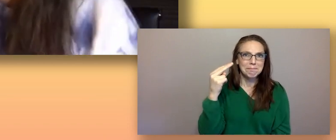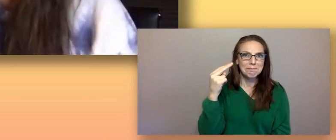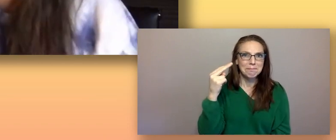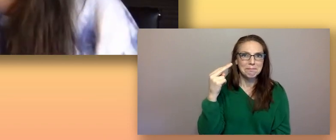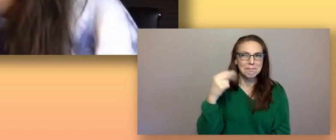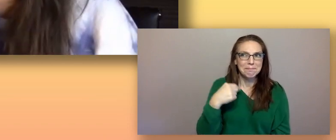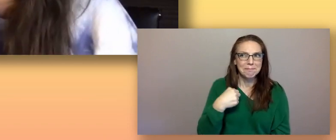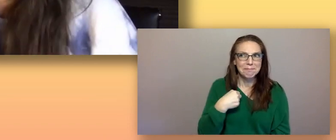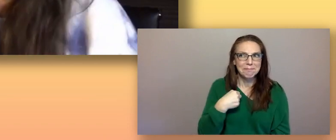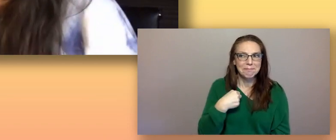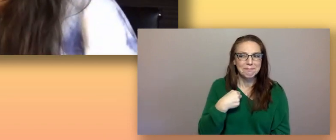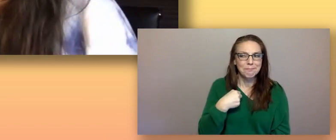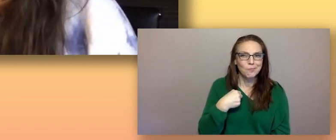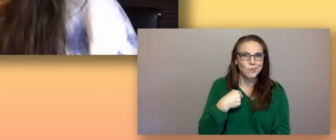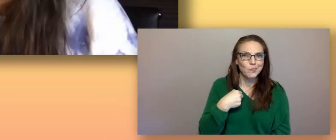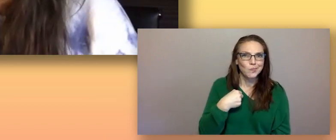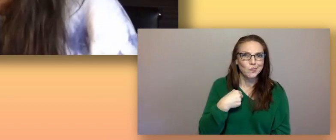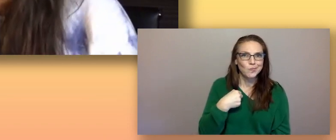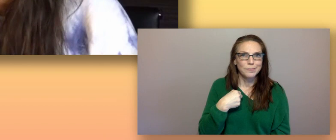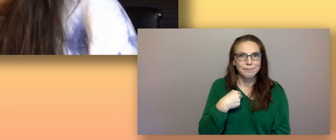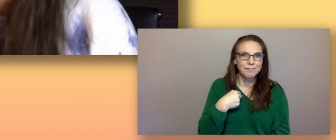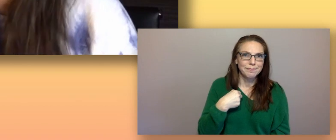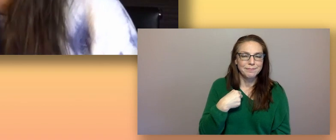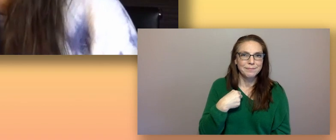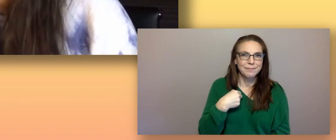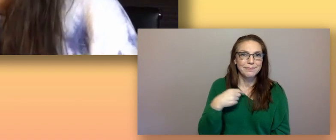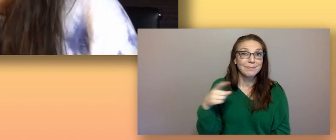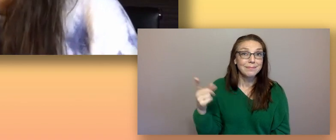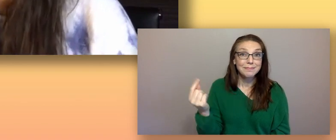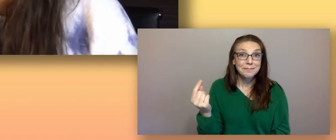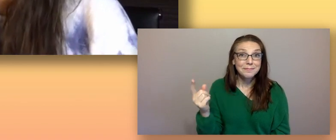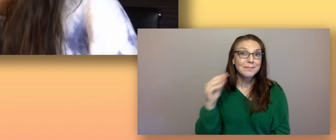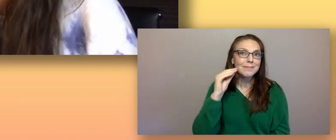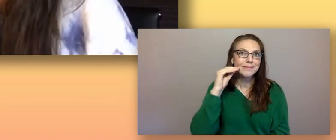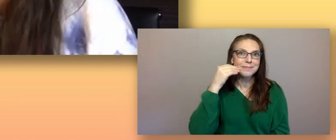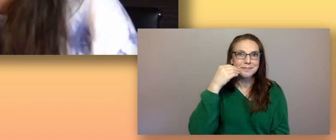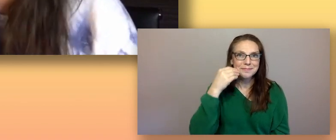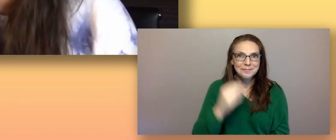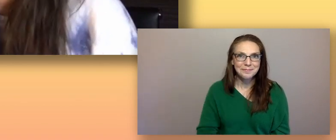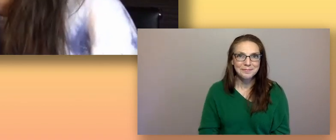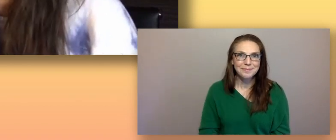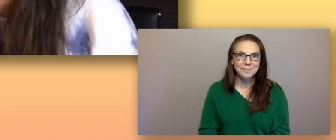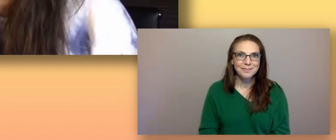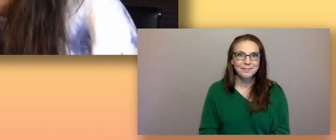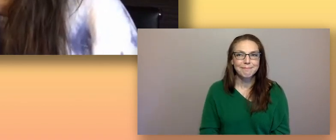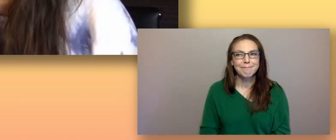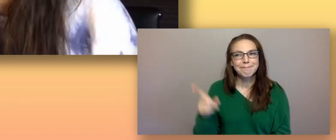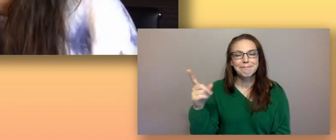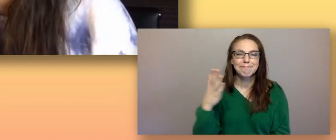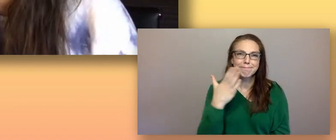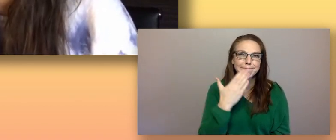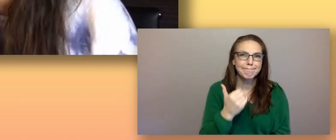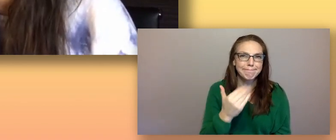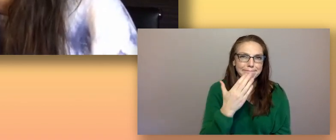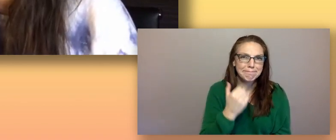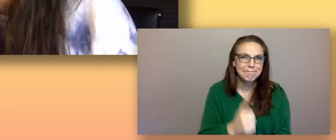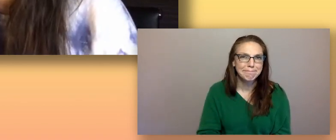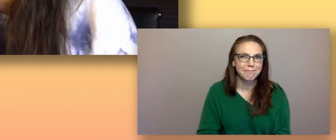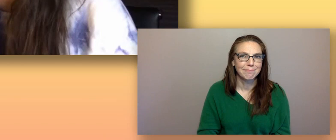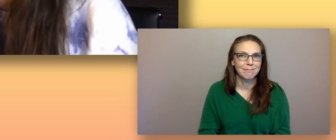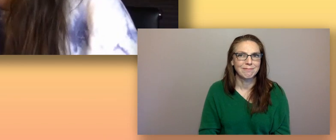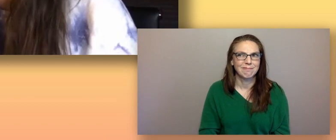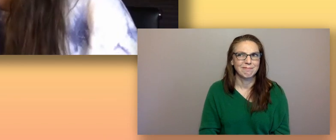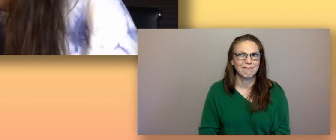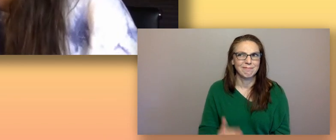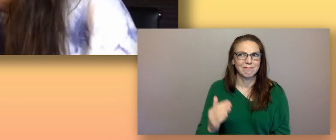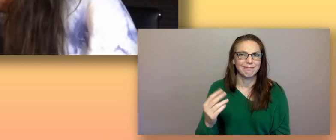And he saw how flushed I was. And then he smiled at me. I know he was being sweet, and I know he knew that that was a really